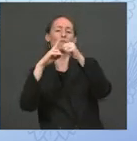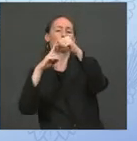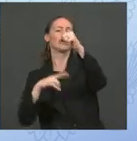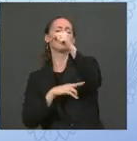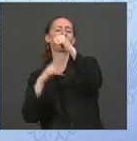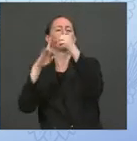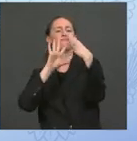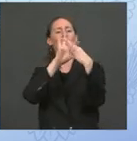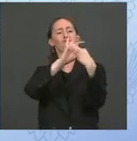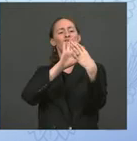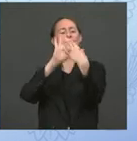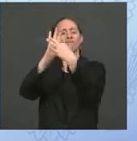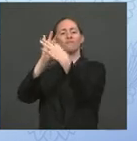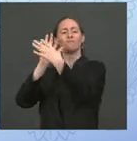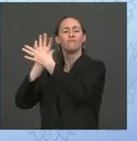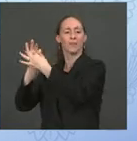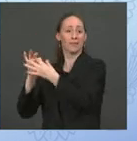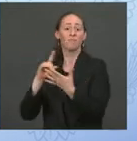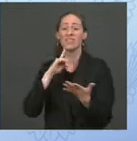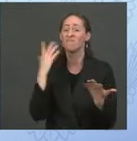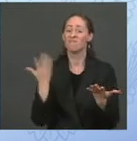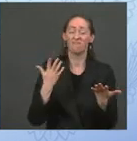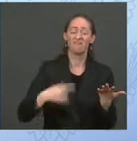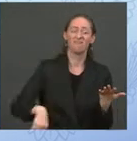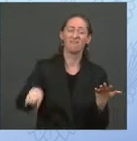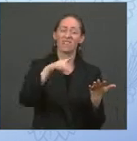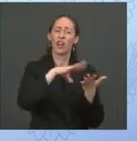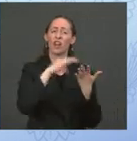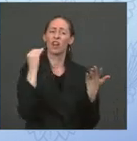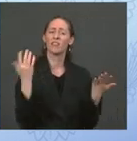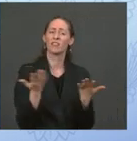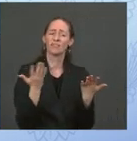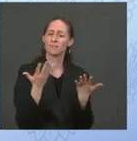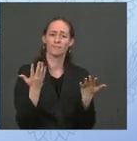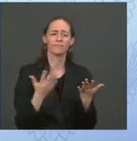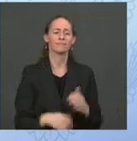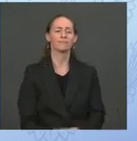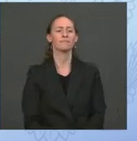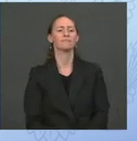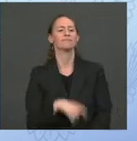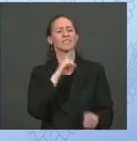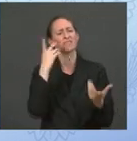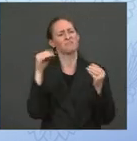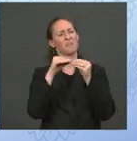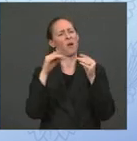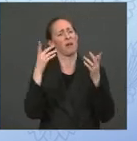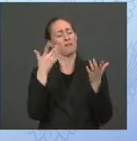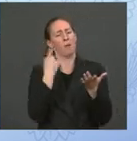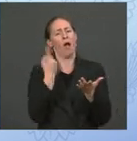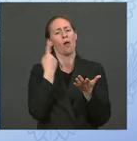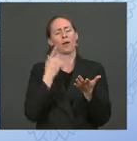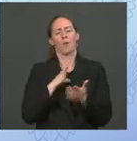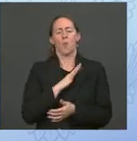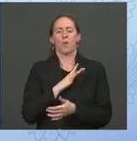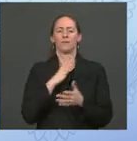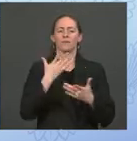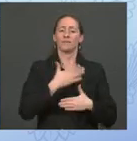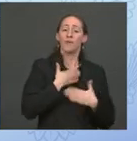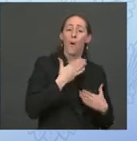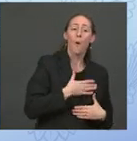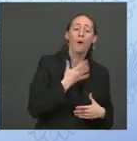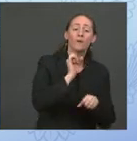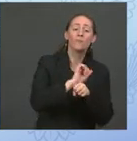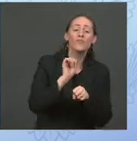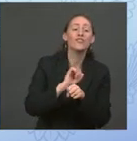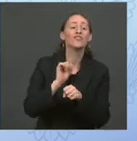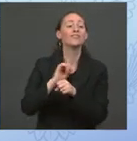learned from my students, and that is, there's nothing more fulfilling than doing our work with joy, and that what we provide to the world is in the spirit